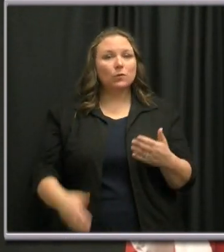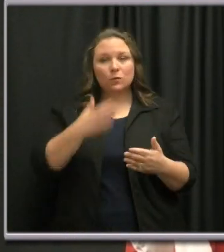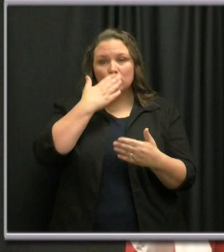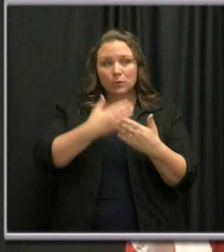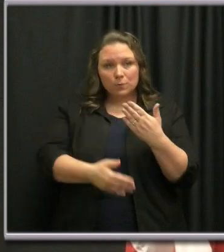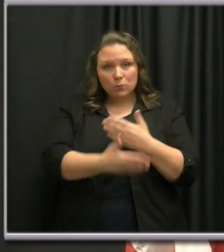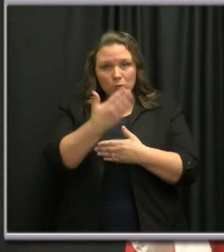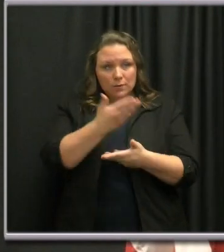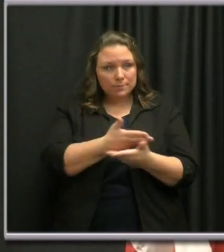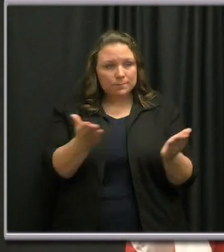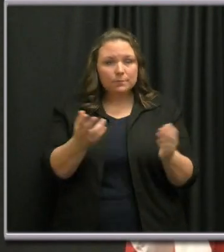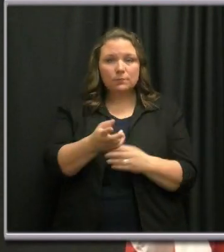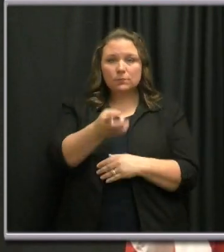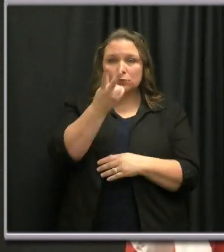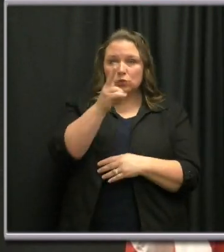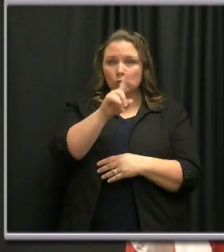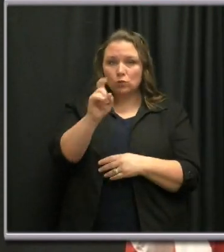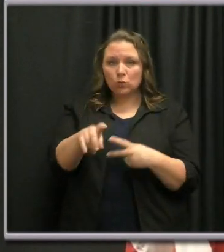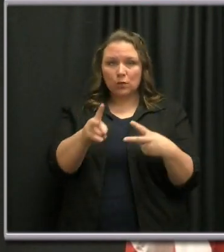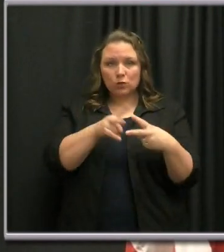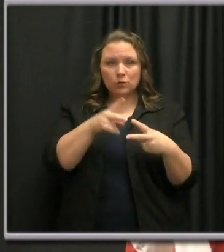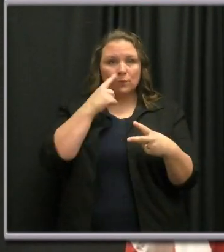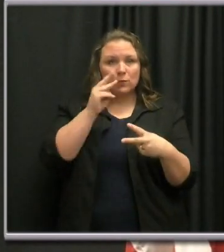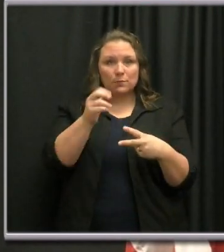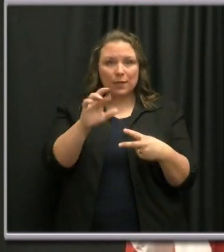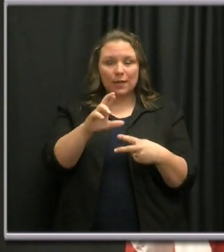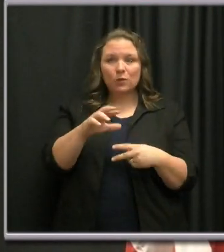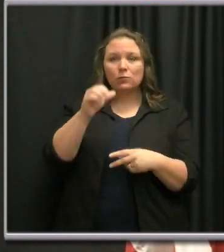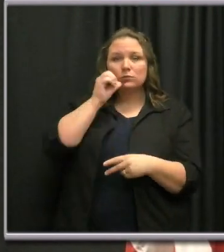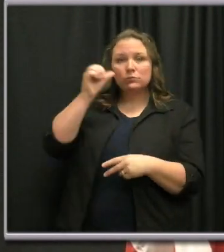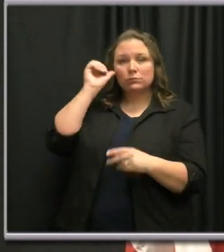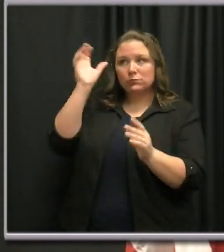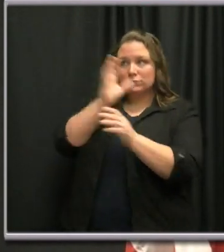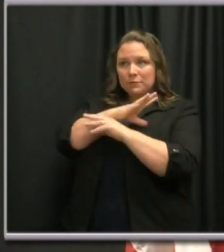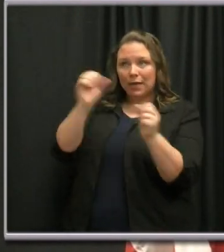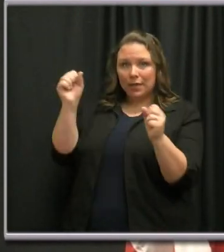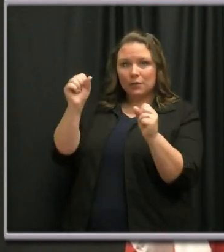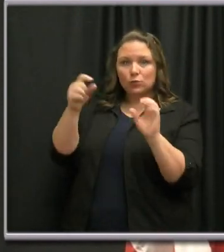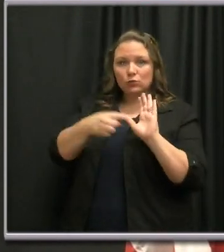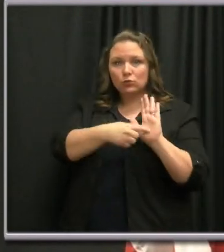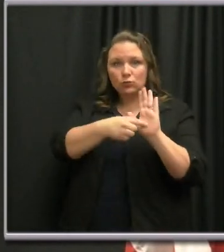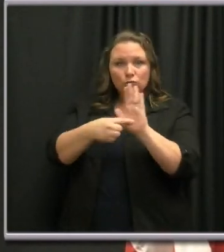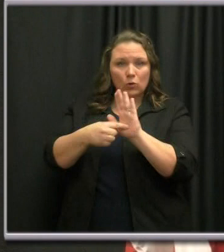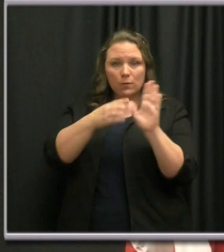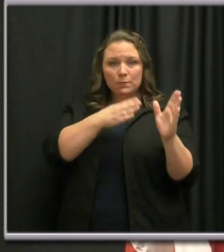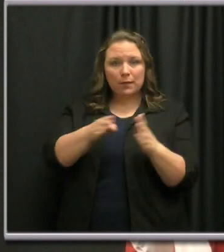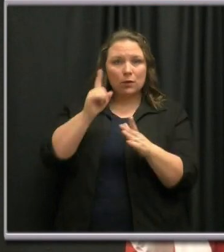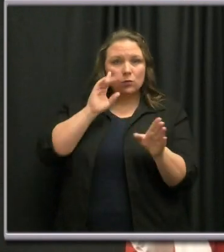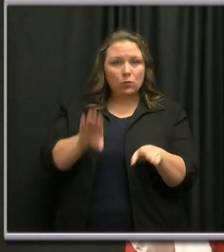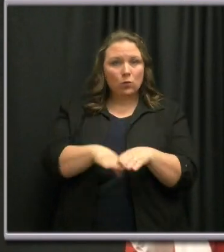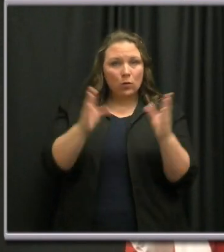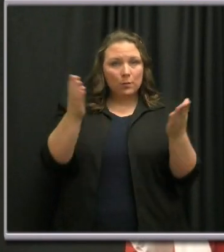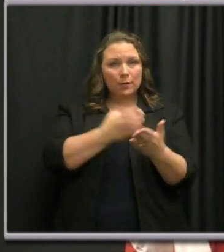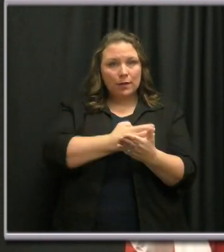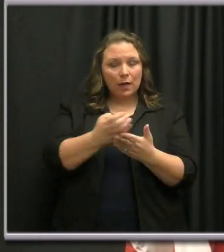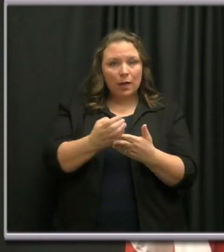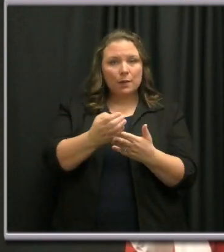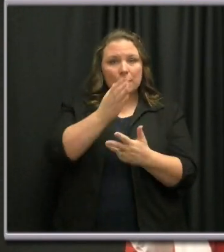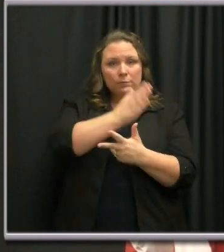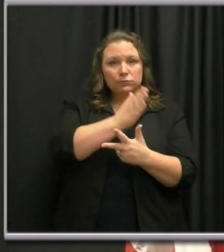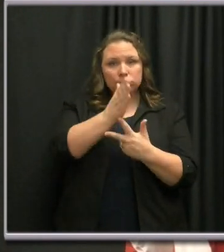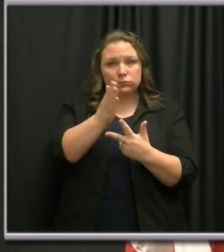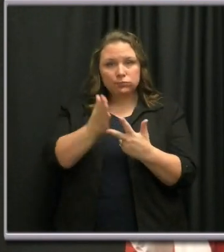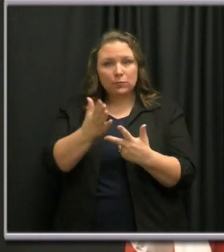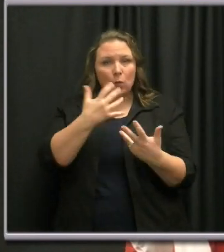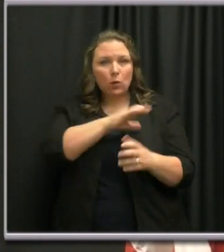everybody. Two questions for Mayor Cooper. The president revealing his plans to reopen the economy yesterday into three phases. Just wanted